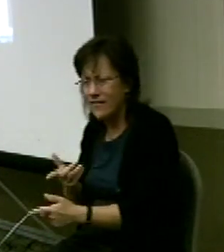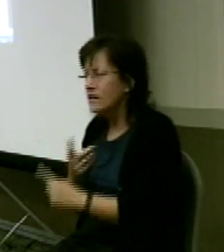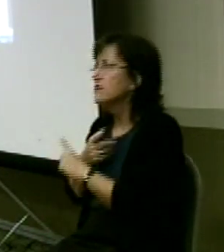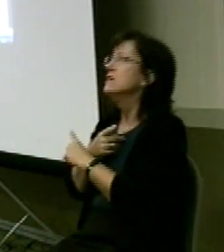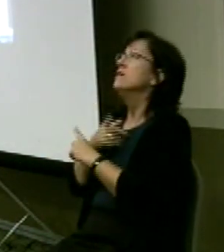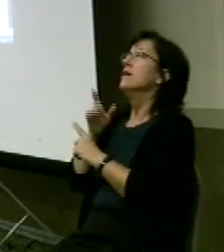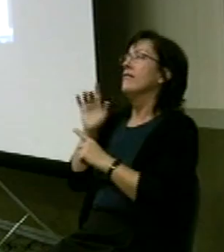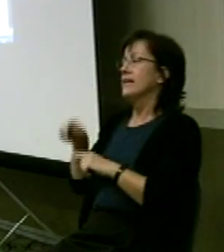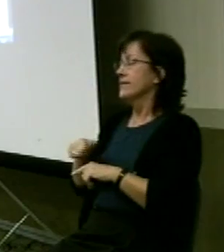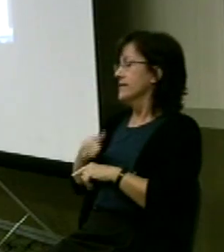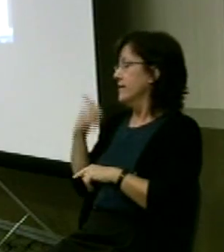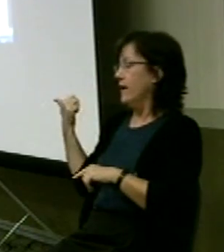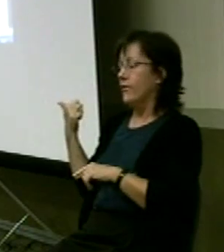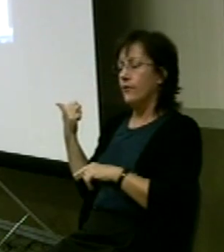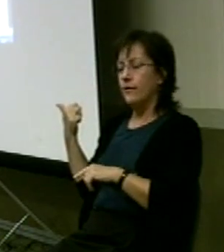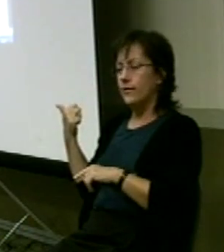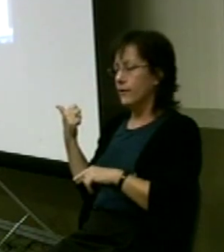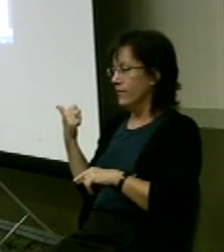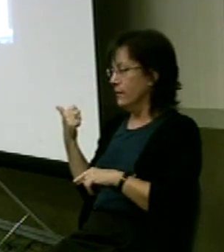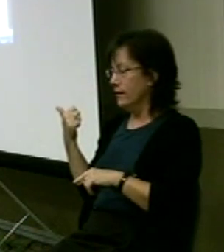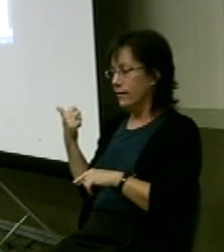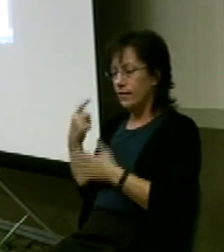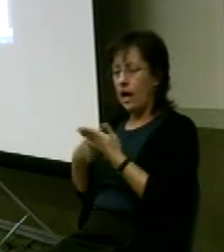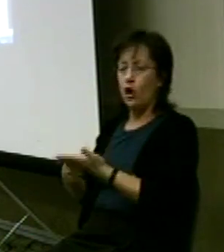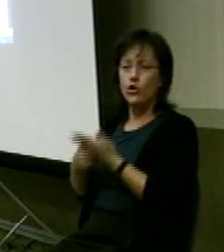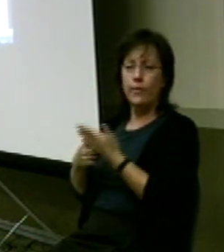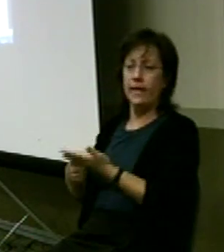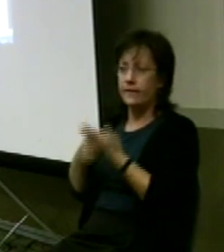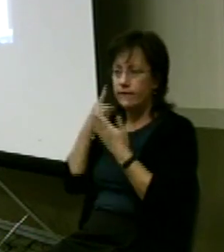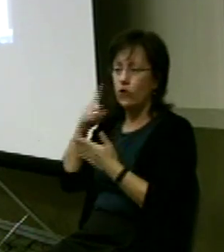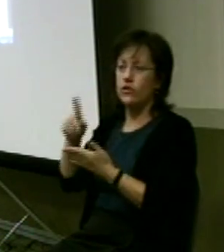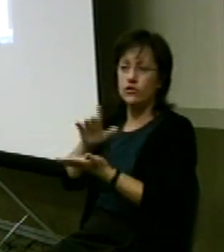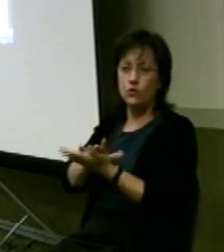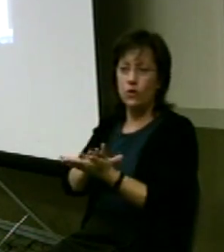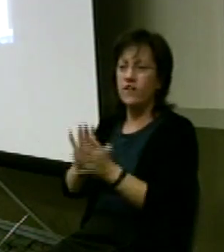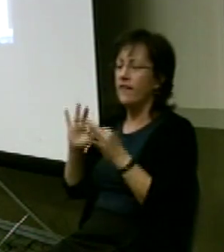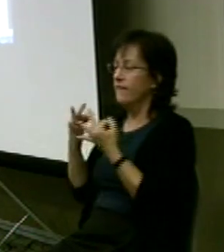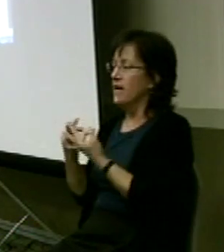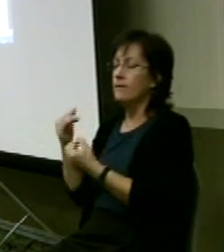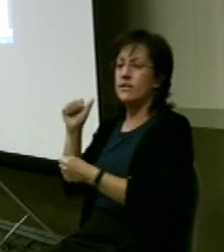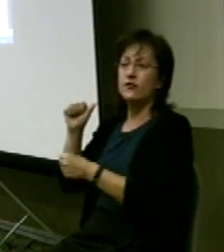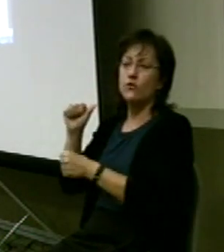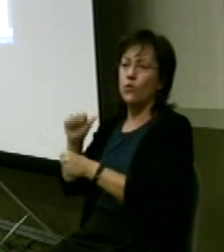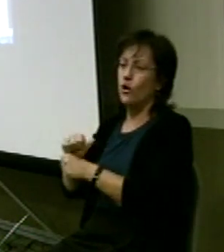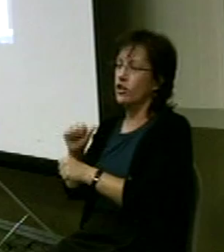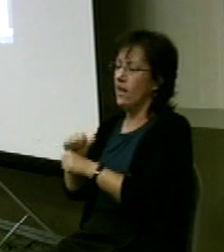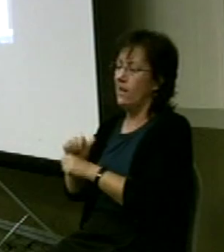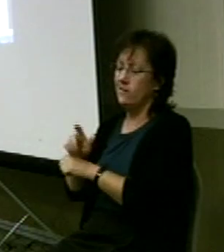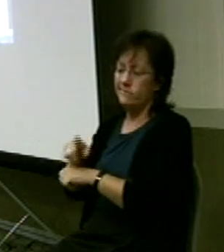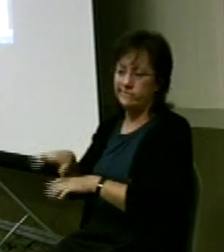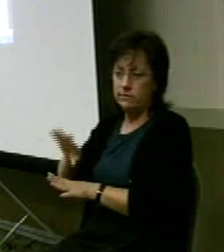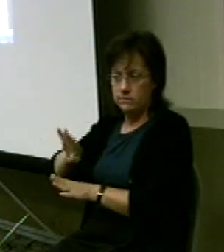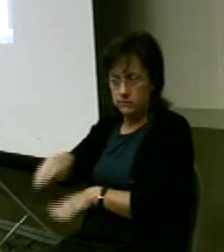it's that's a whole other argument for the school and the family to work on. One question over here real quick.